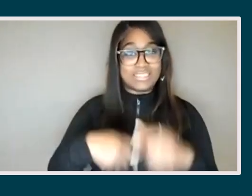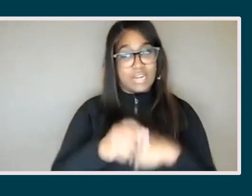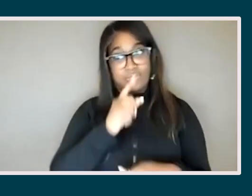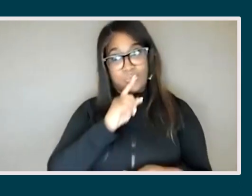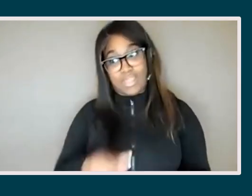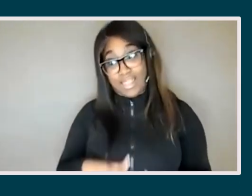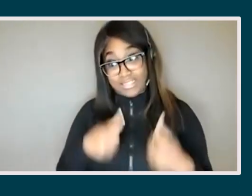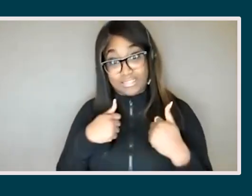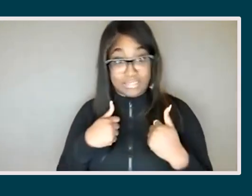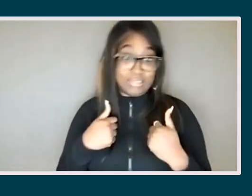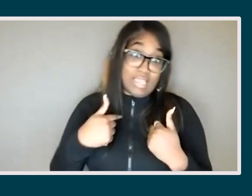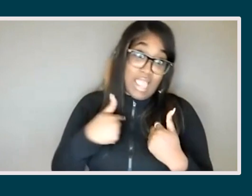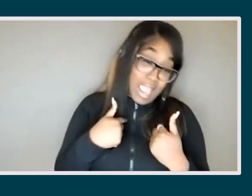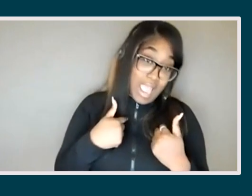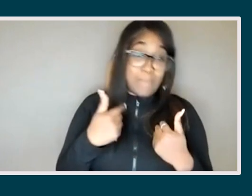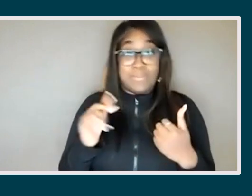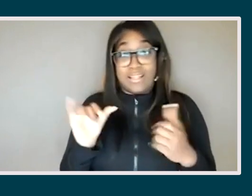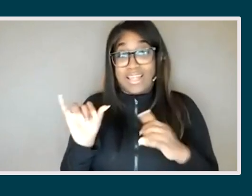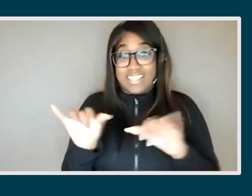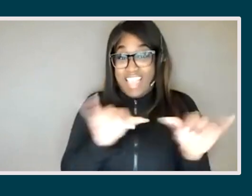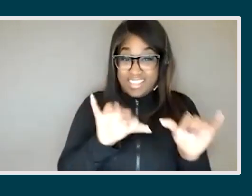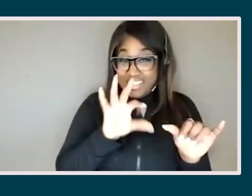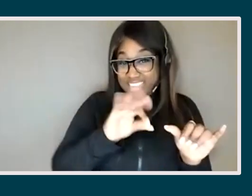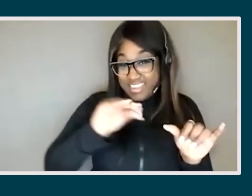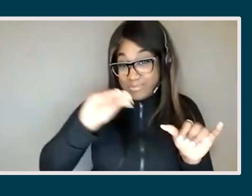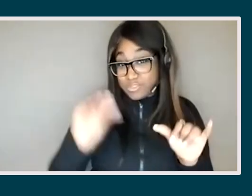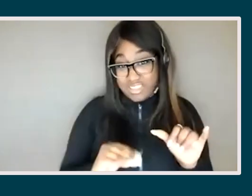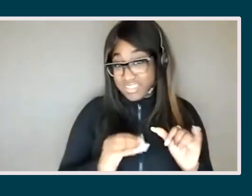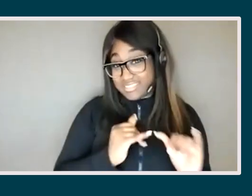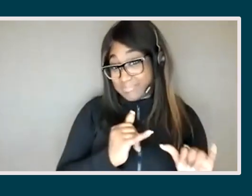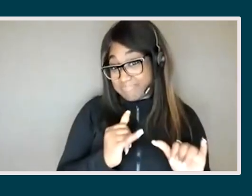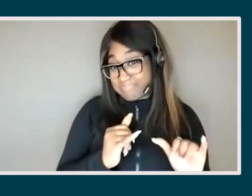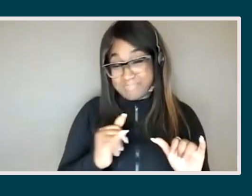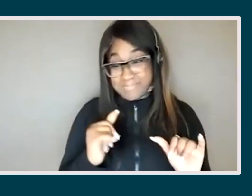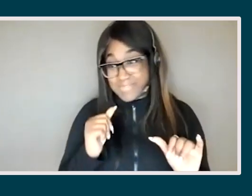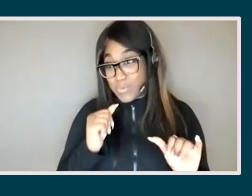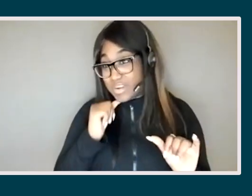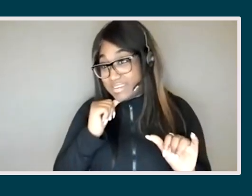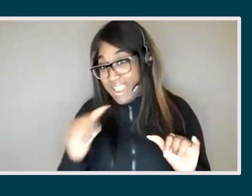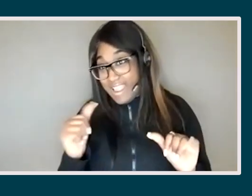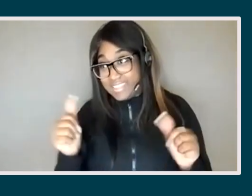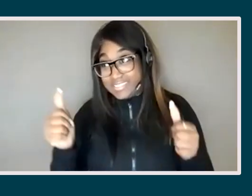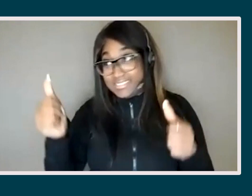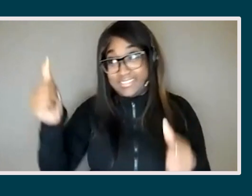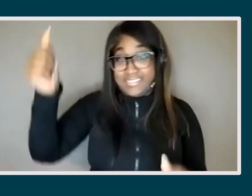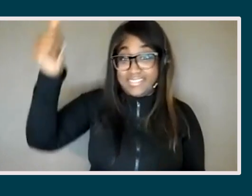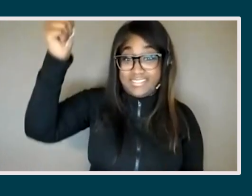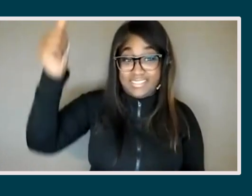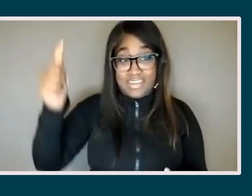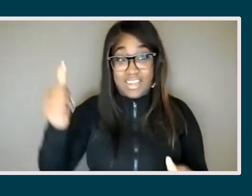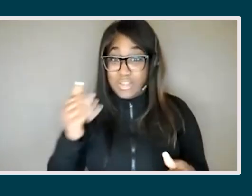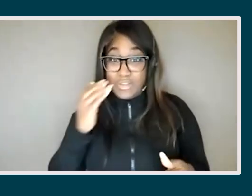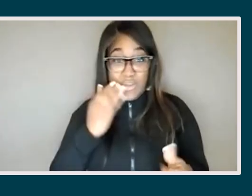realistic. I'm basically like the rest of the 99% who are not like, financially